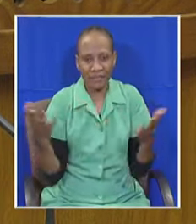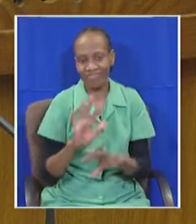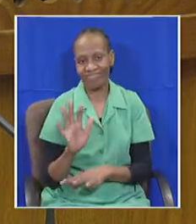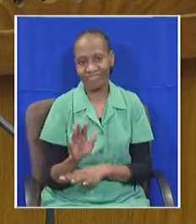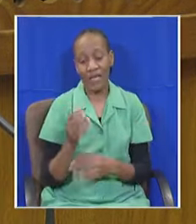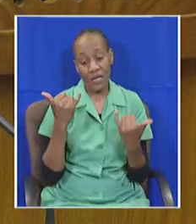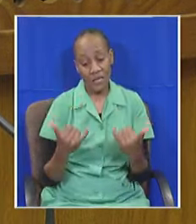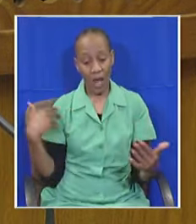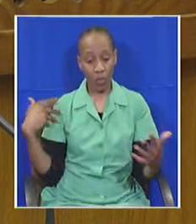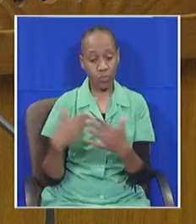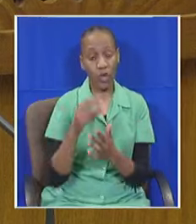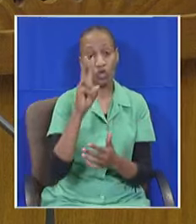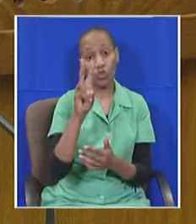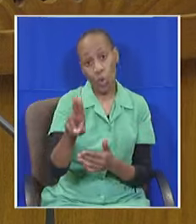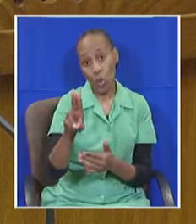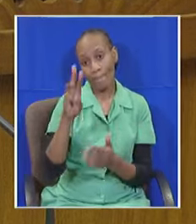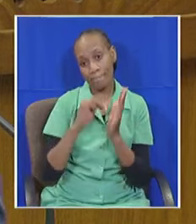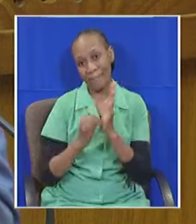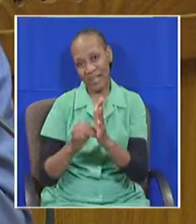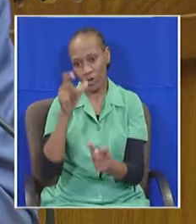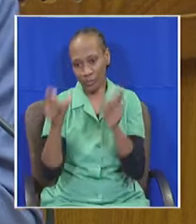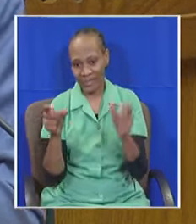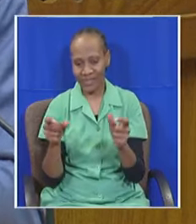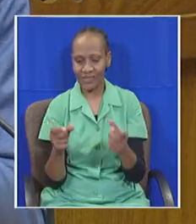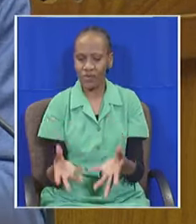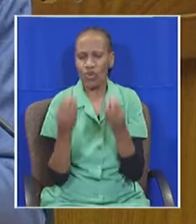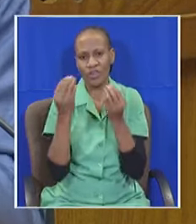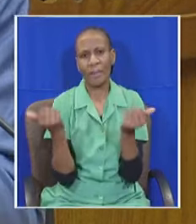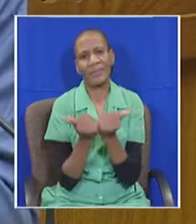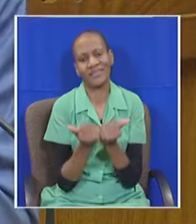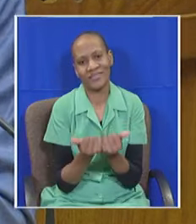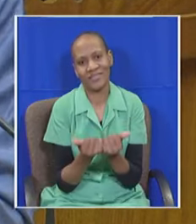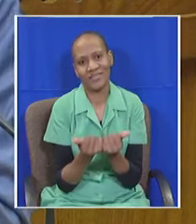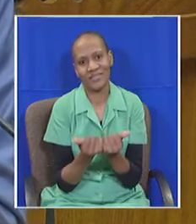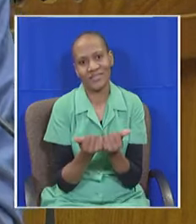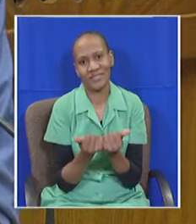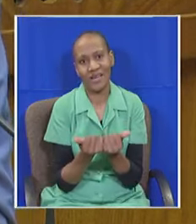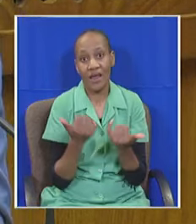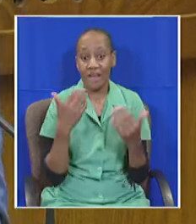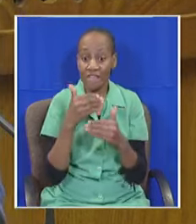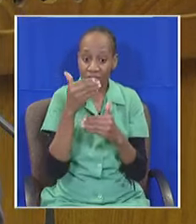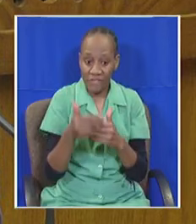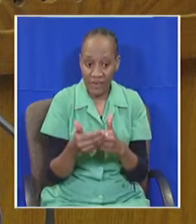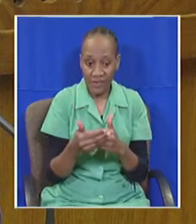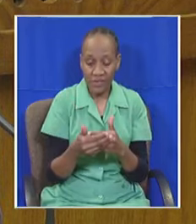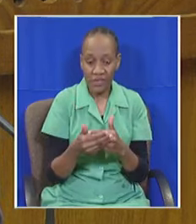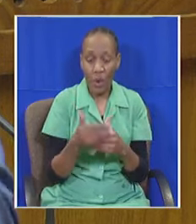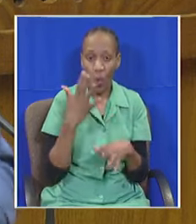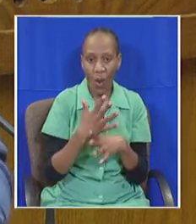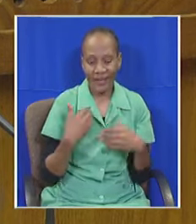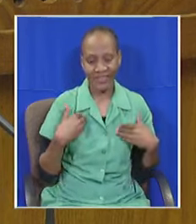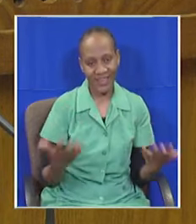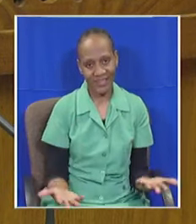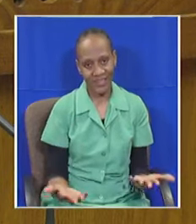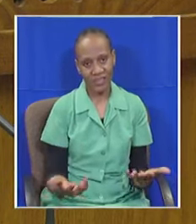has benefited more than 2 million South Africans who have since joined, the ranks of the black middle class. We have